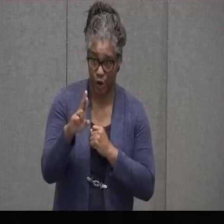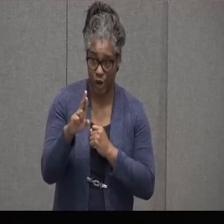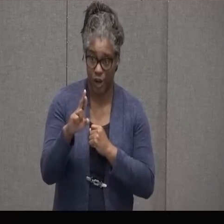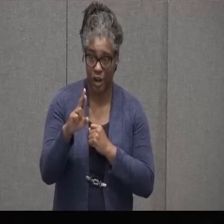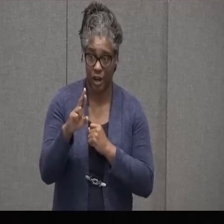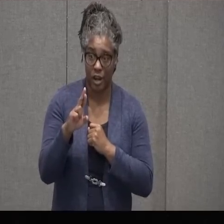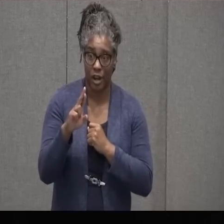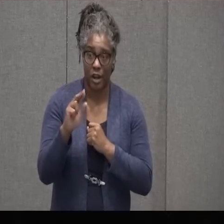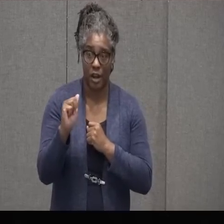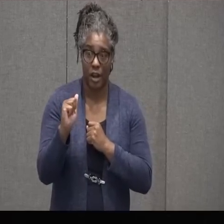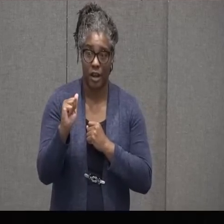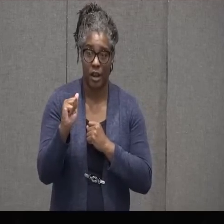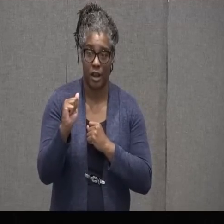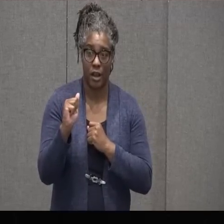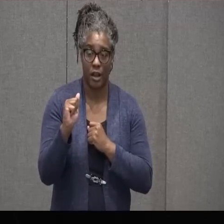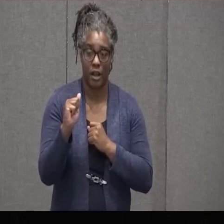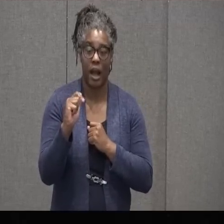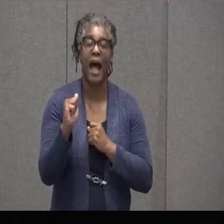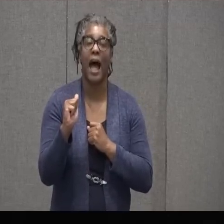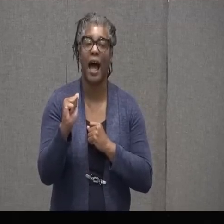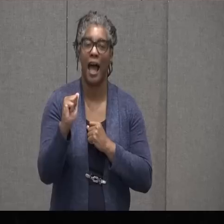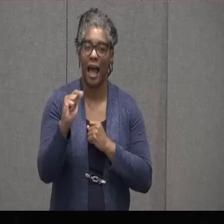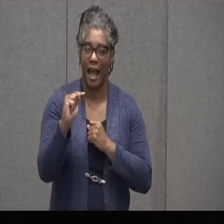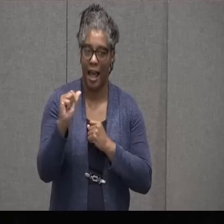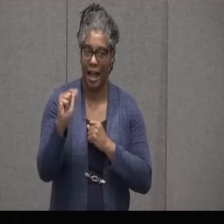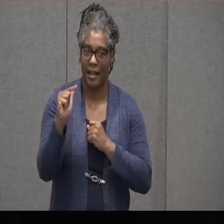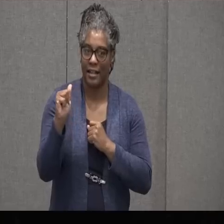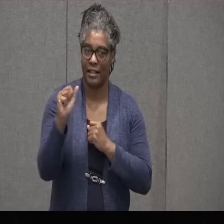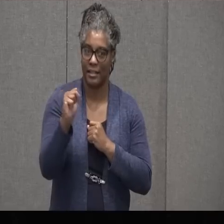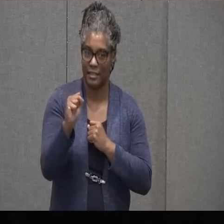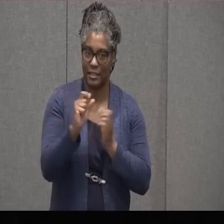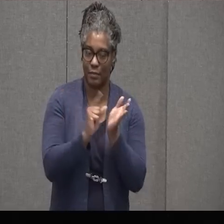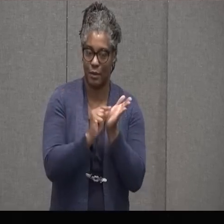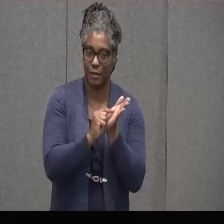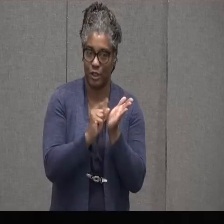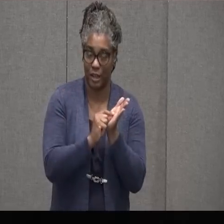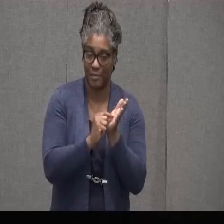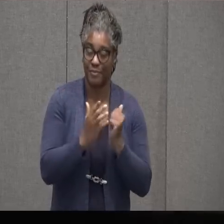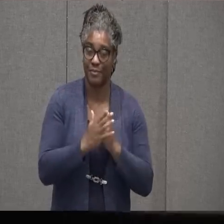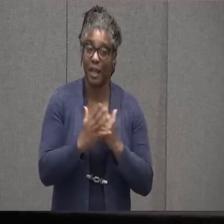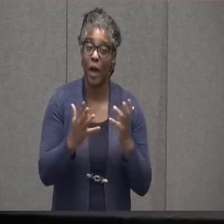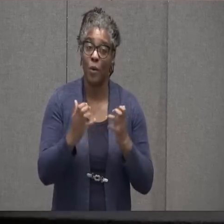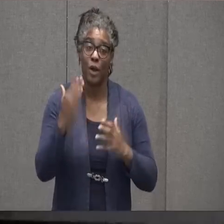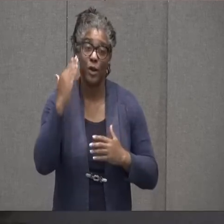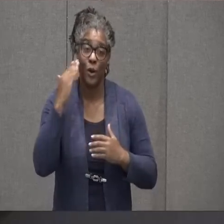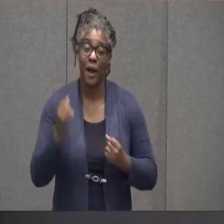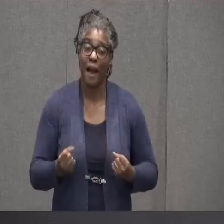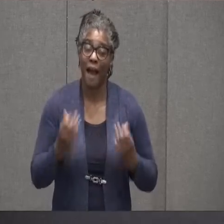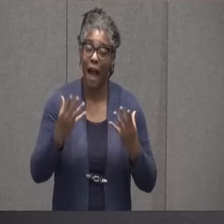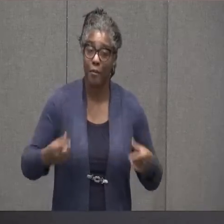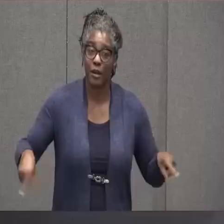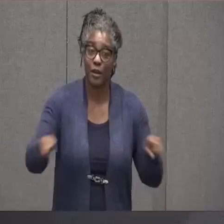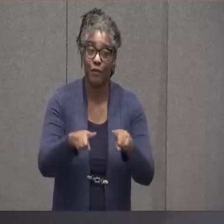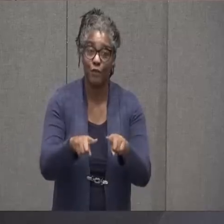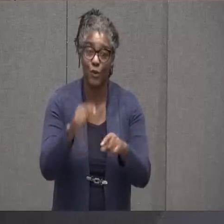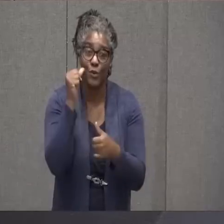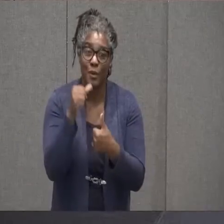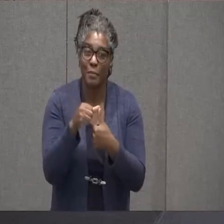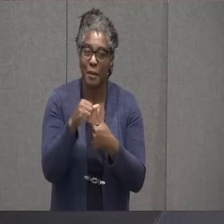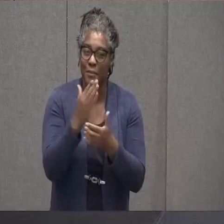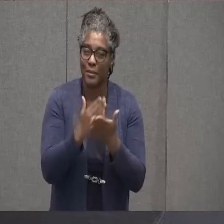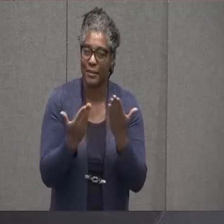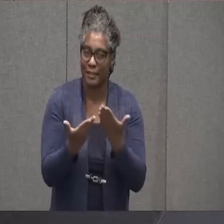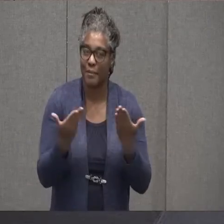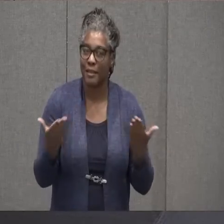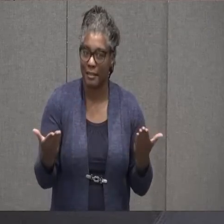I'm curious to know out there, how many of you remember some of the things